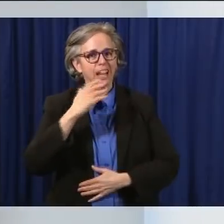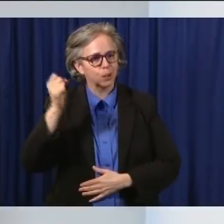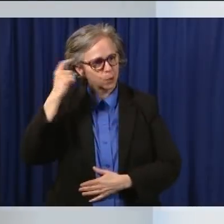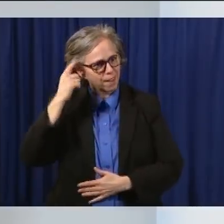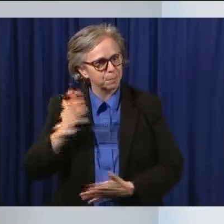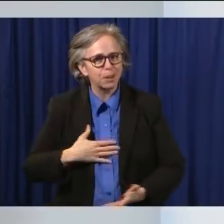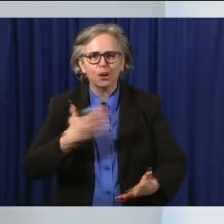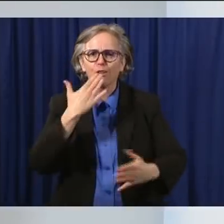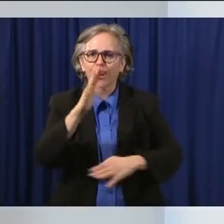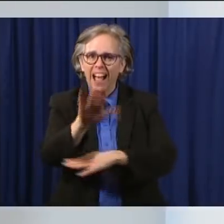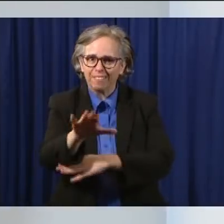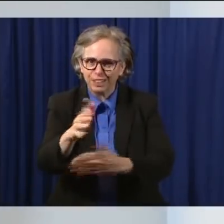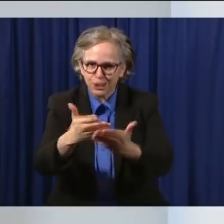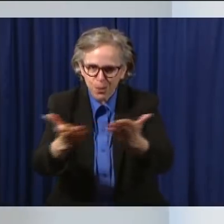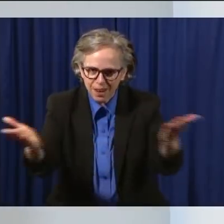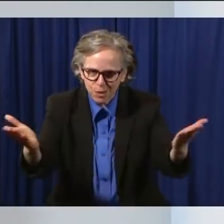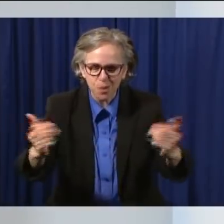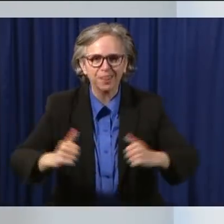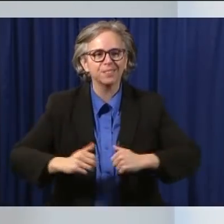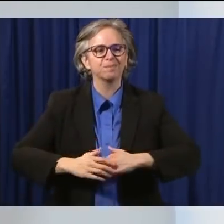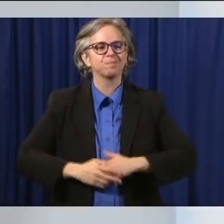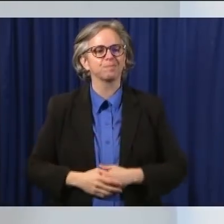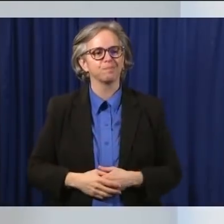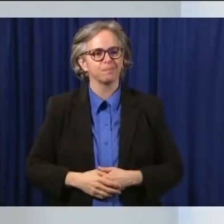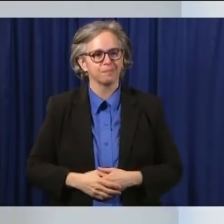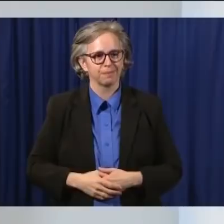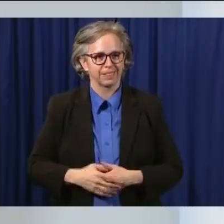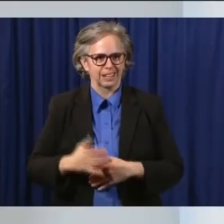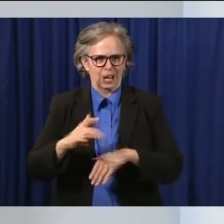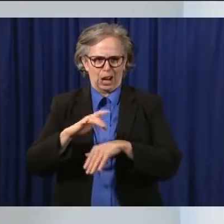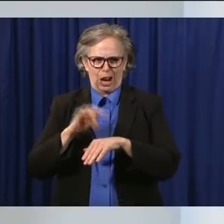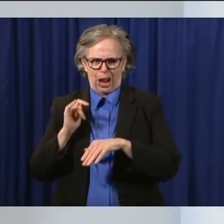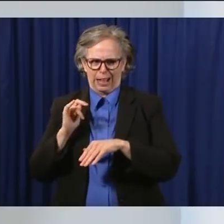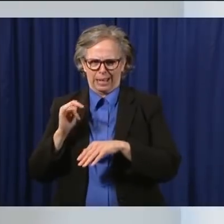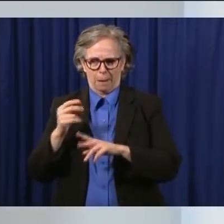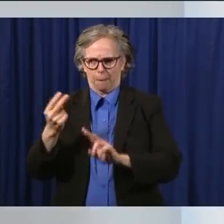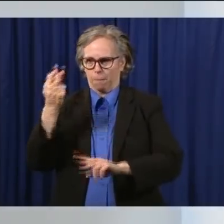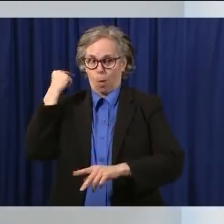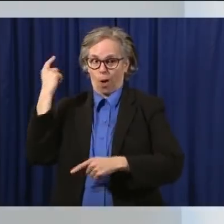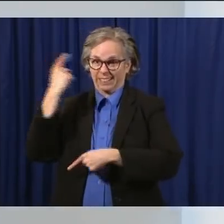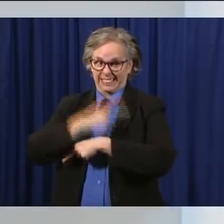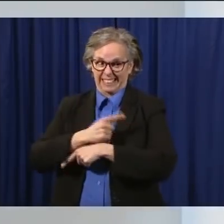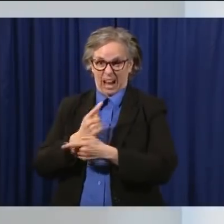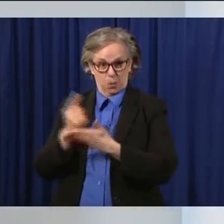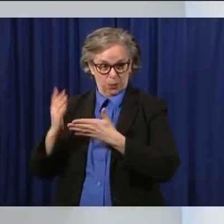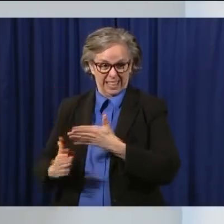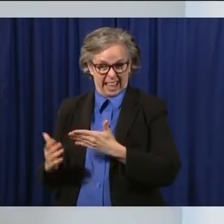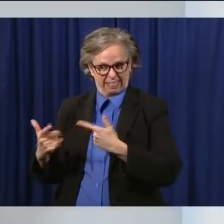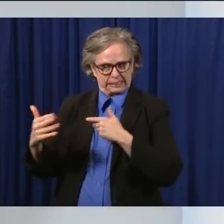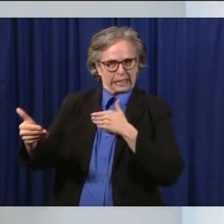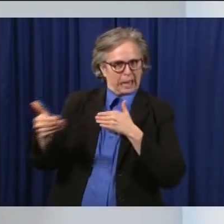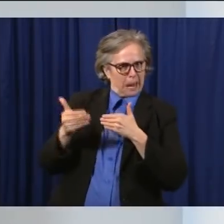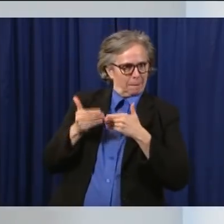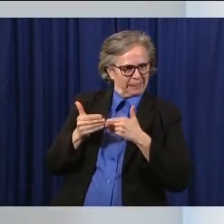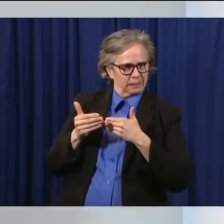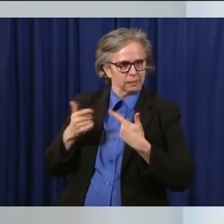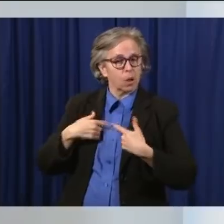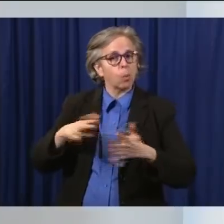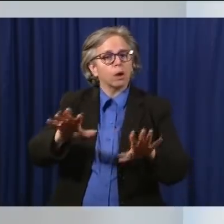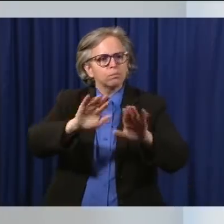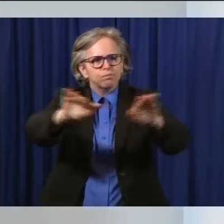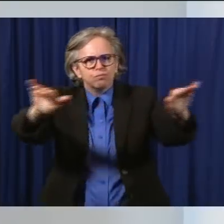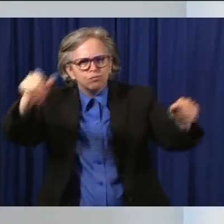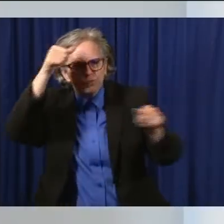all. In advance of Memorial Day weekend, we want to give thanks for those who gave their lives in